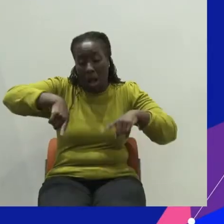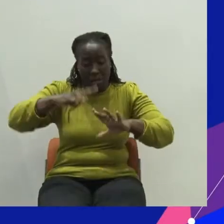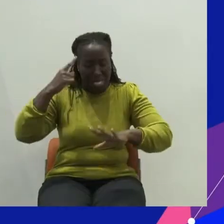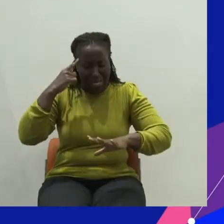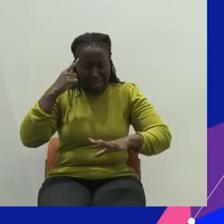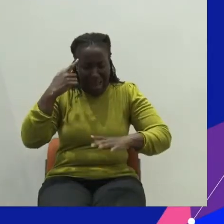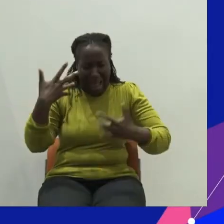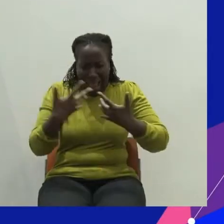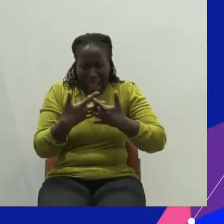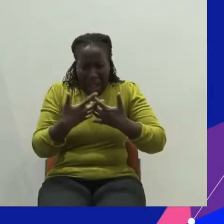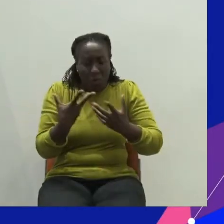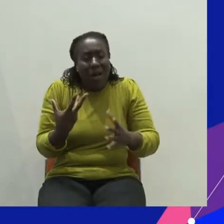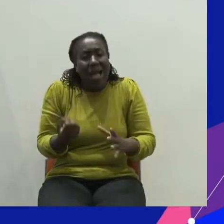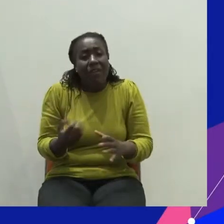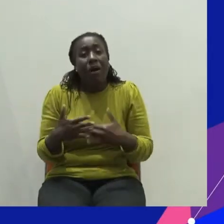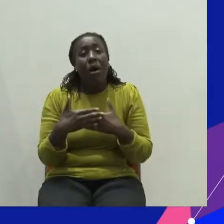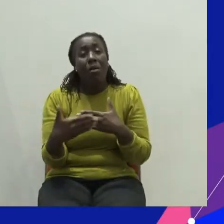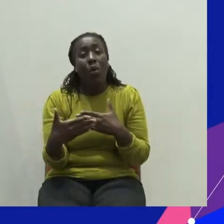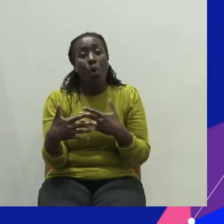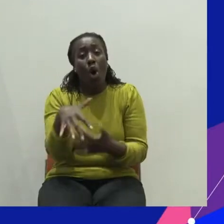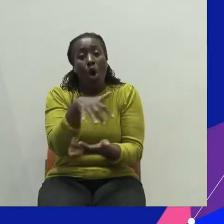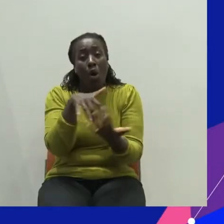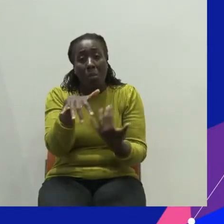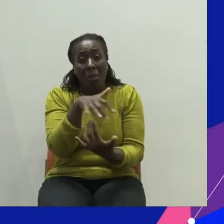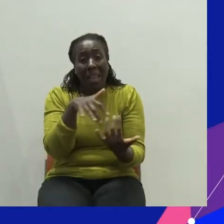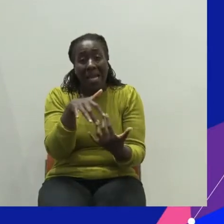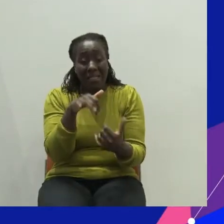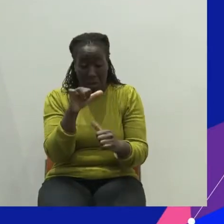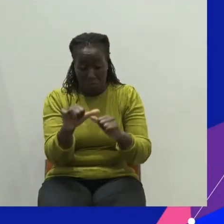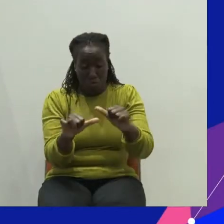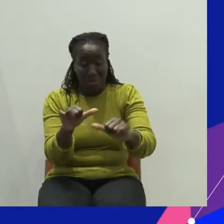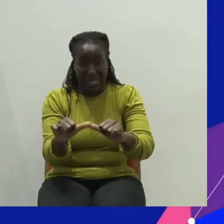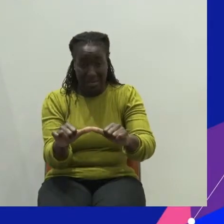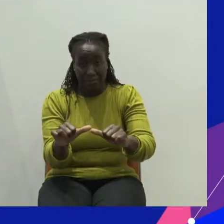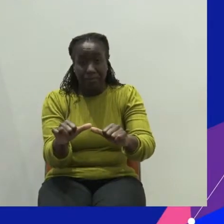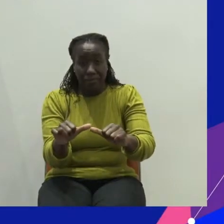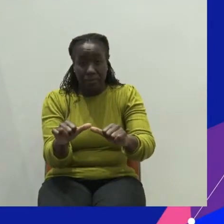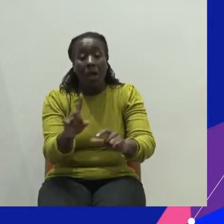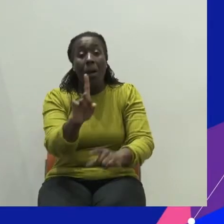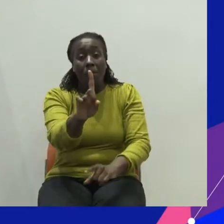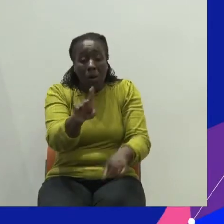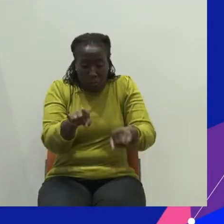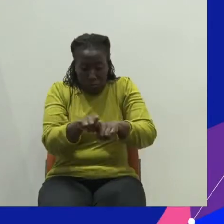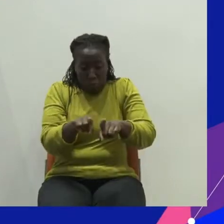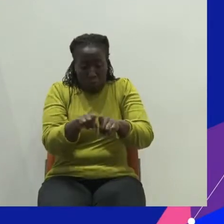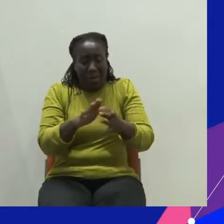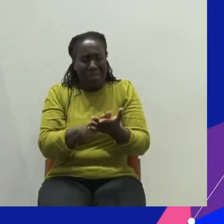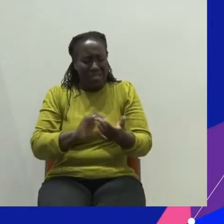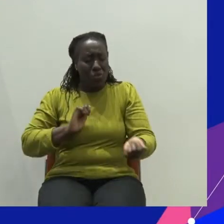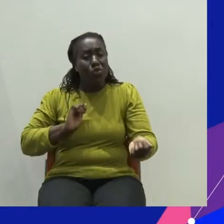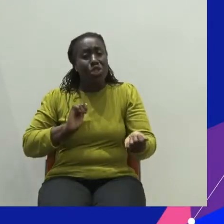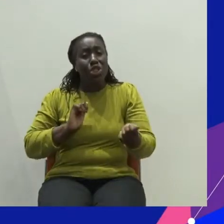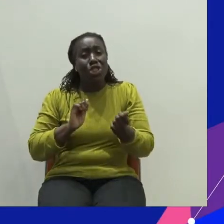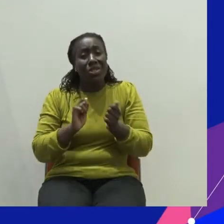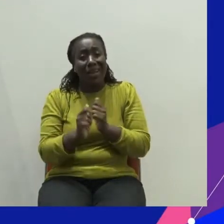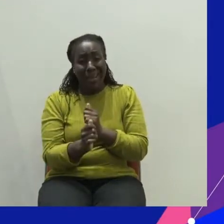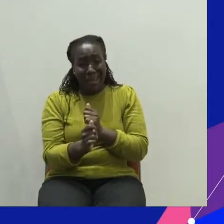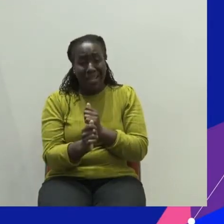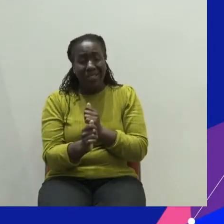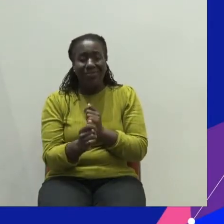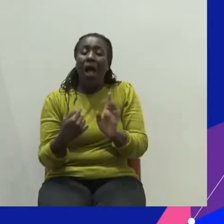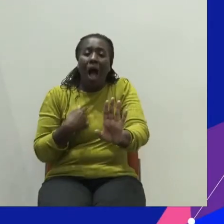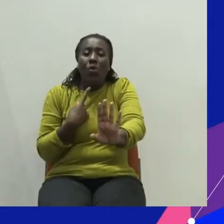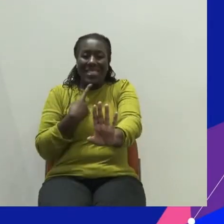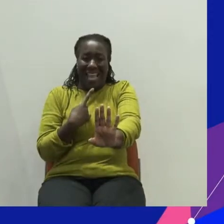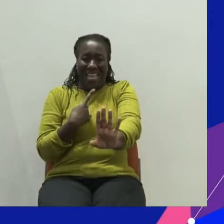about how do we have more complex processes, but it also means changing how we've, and I say this